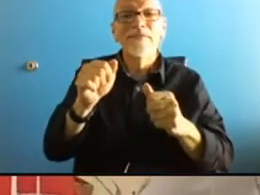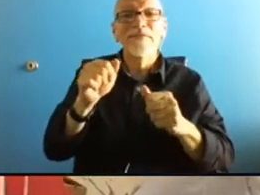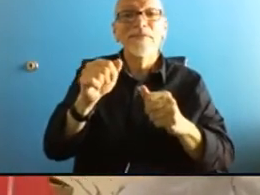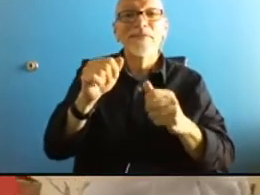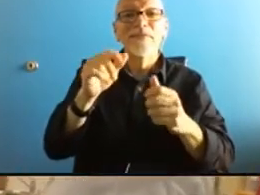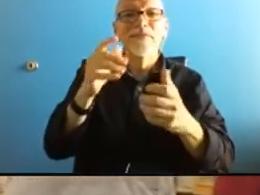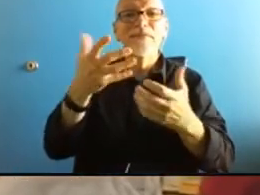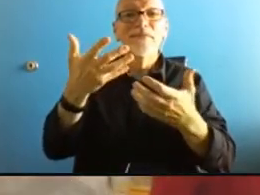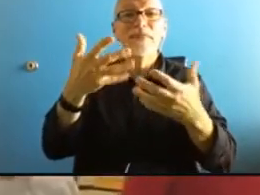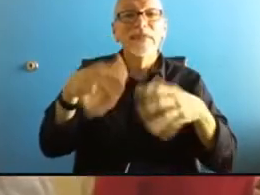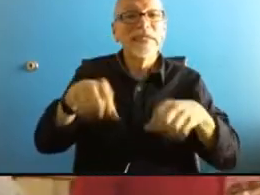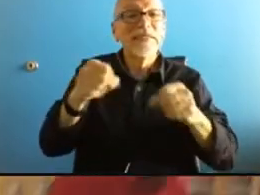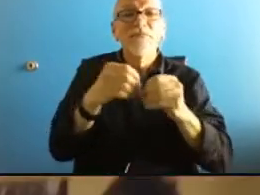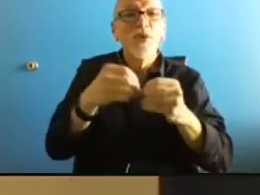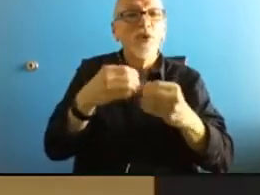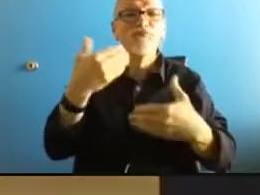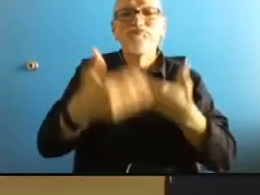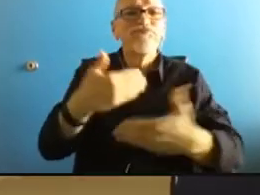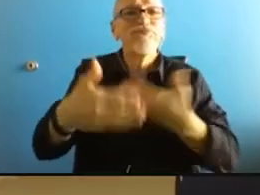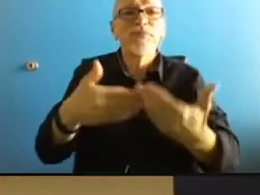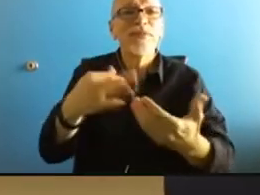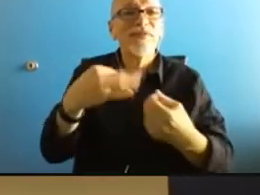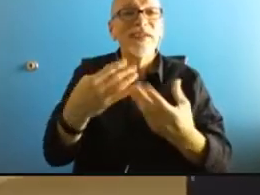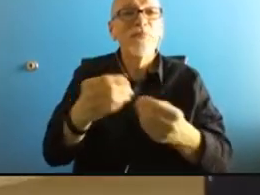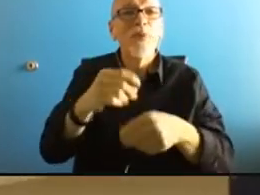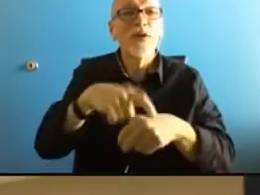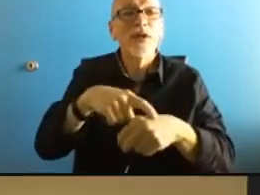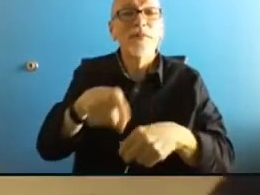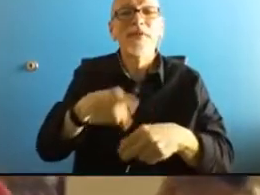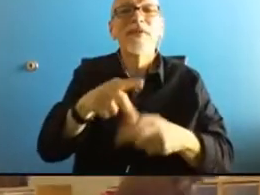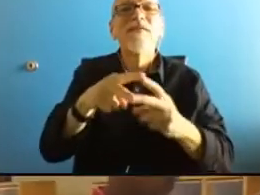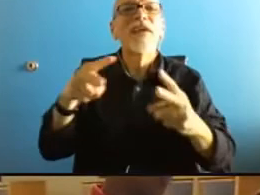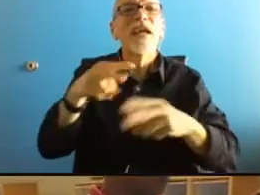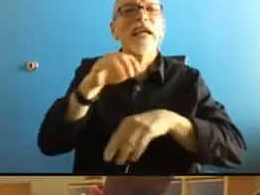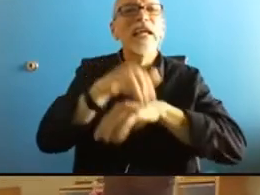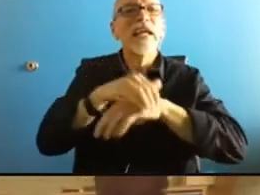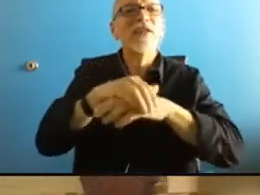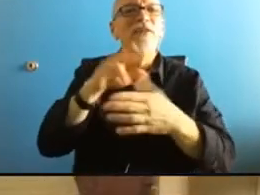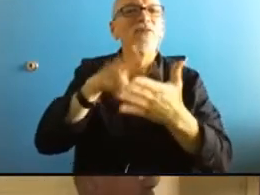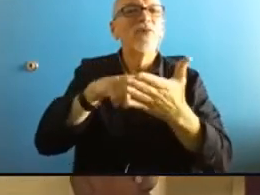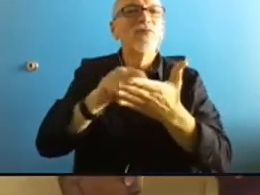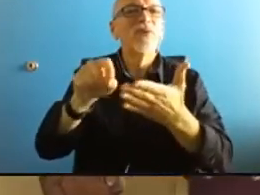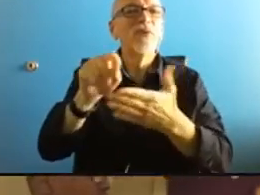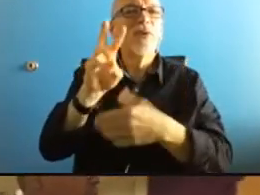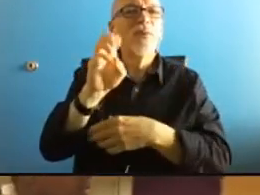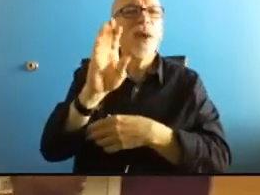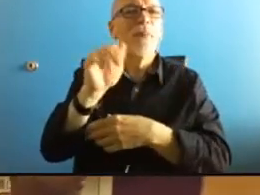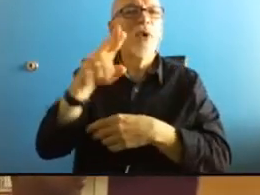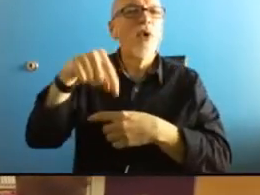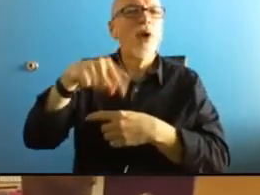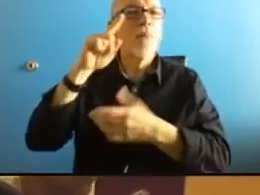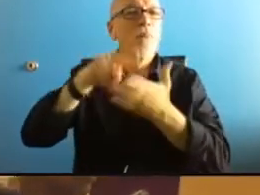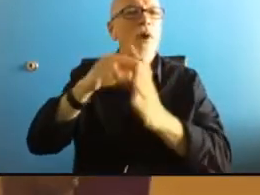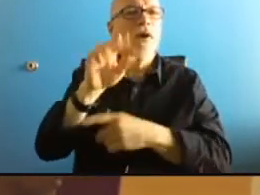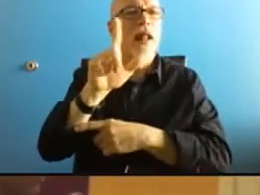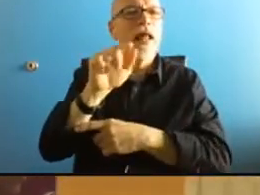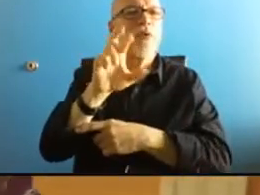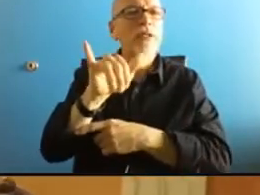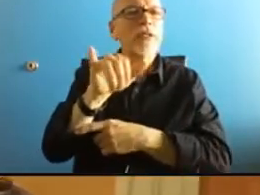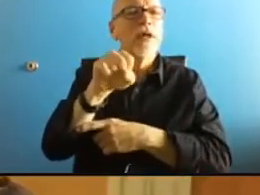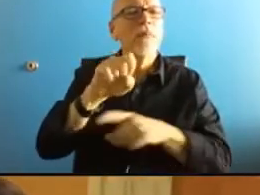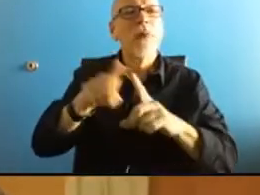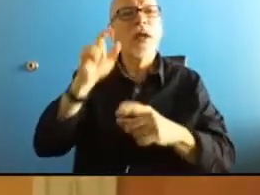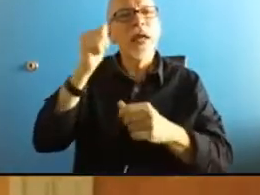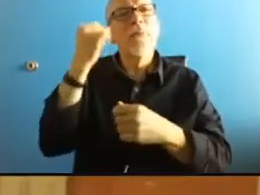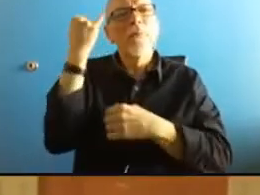take it further. This is a very English literacy focused webinar, but imagine,